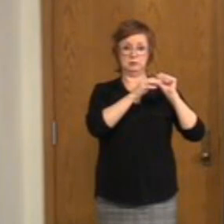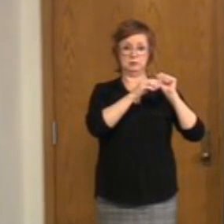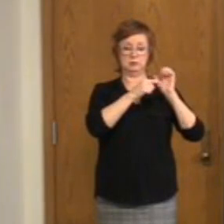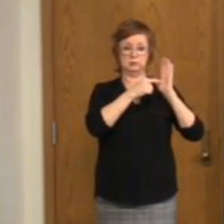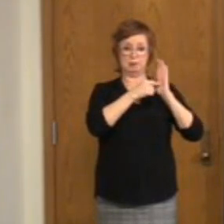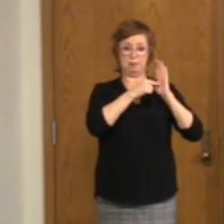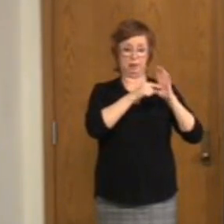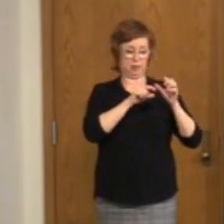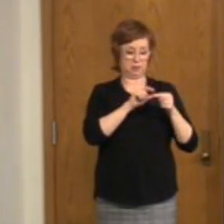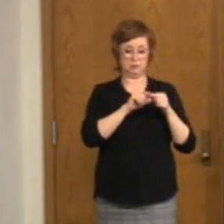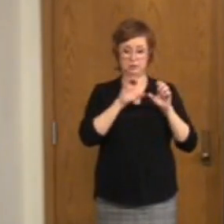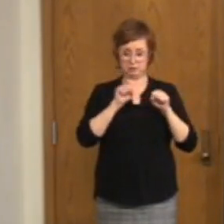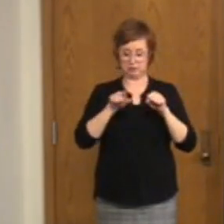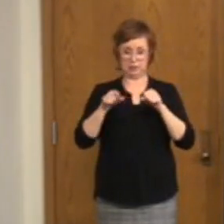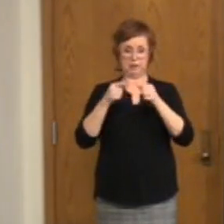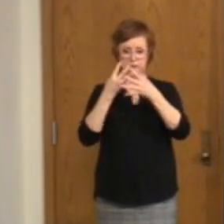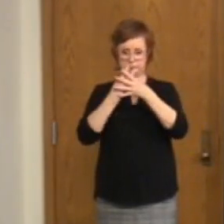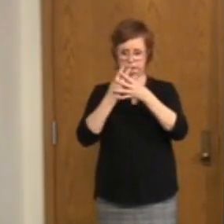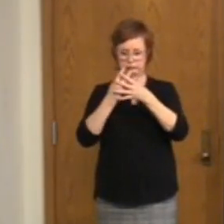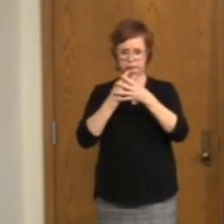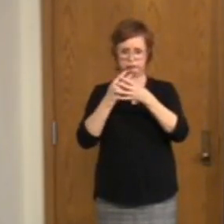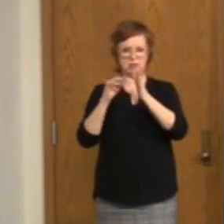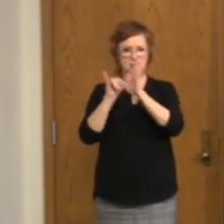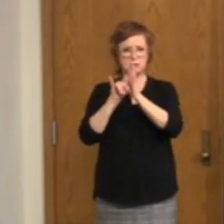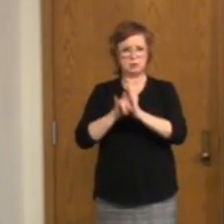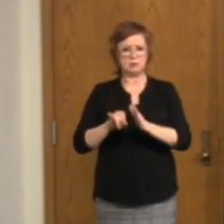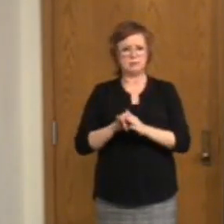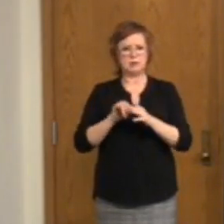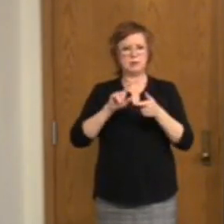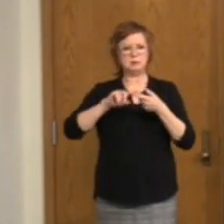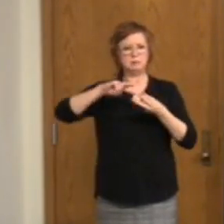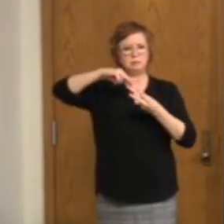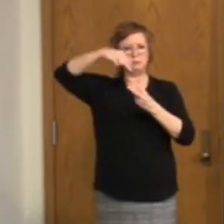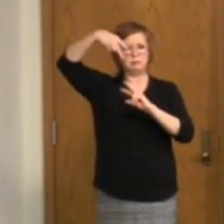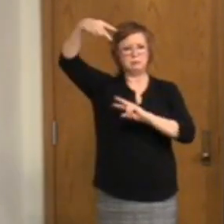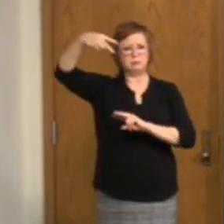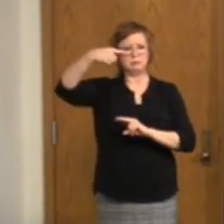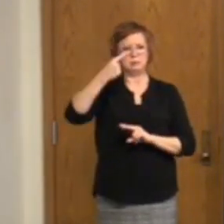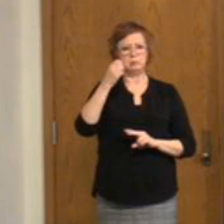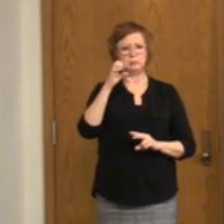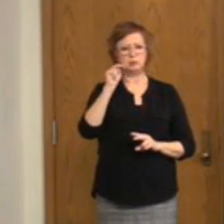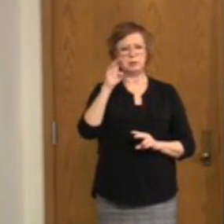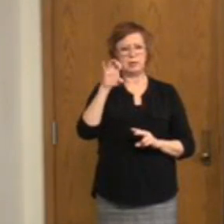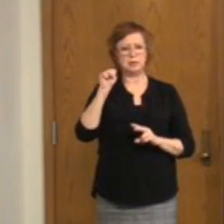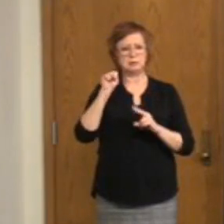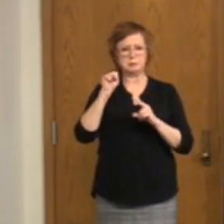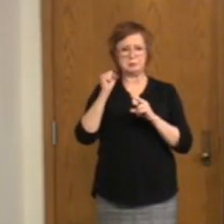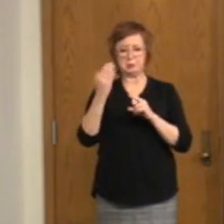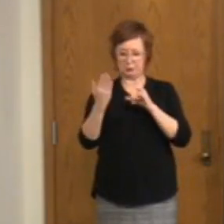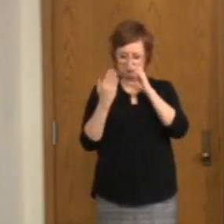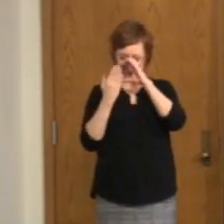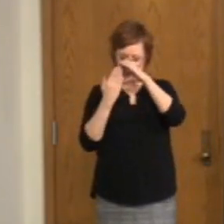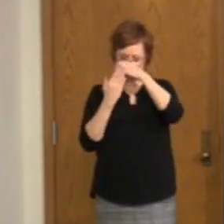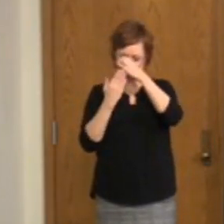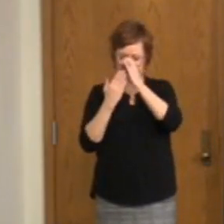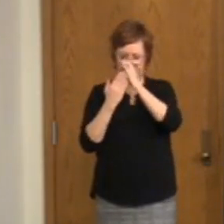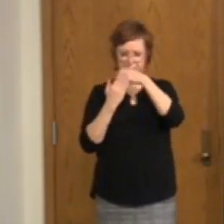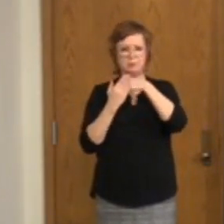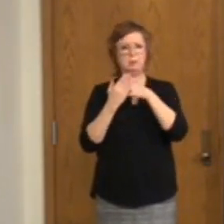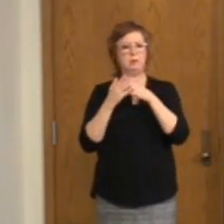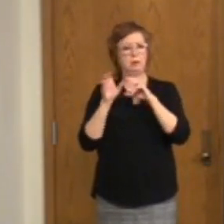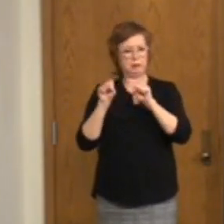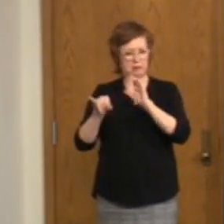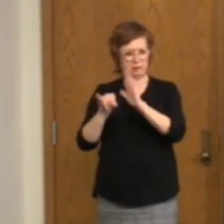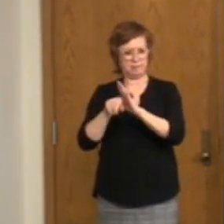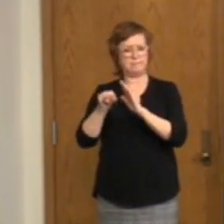there's additional attention being given to variants of concern. But I want to stress that irrespective of